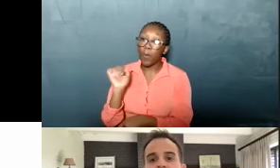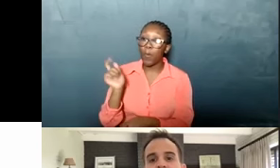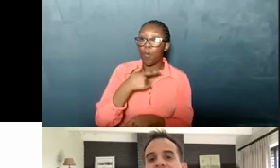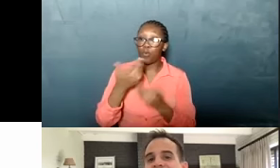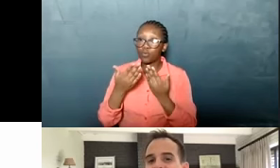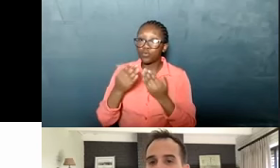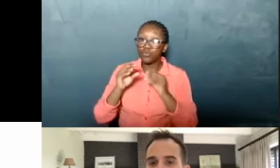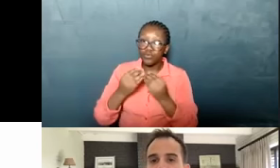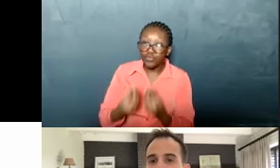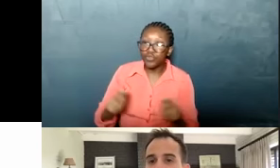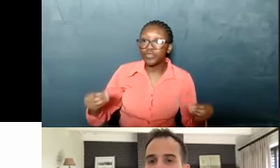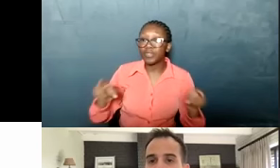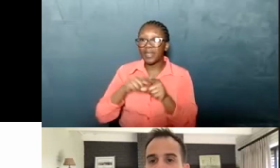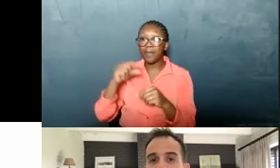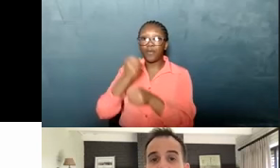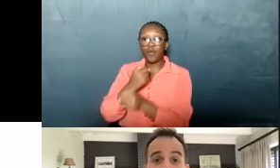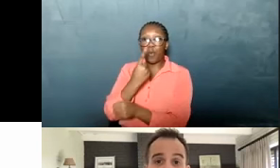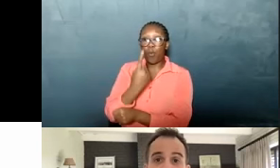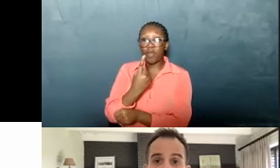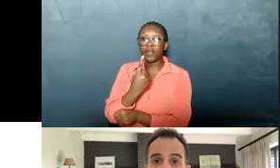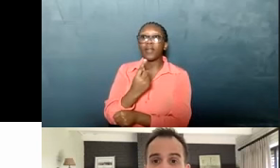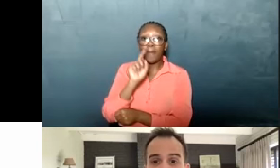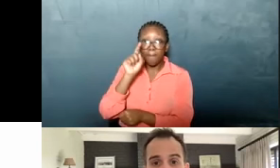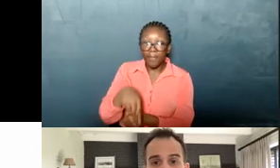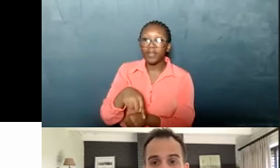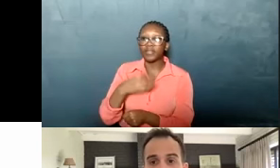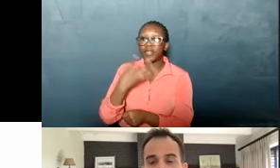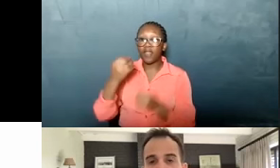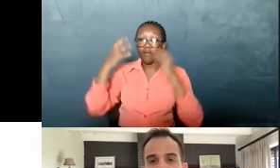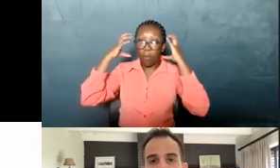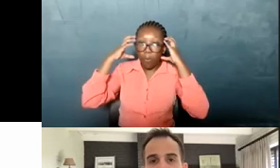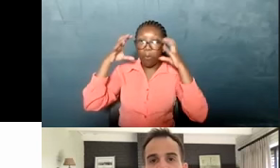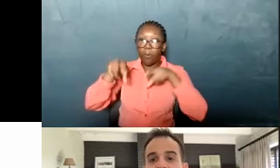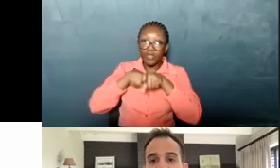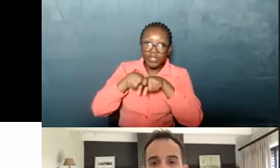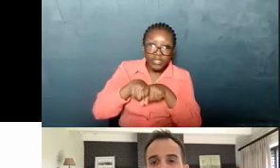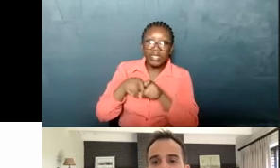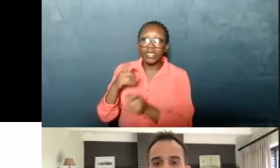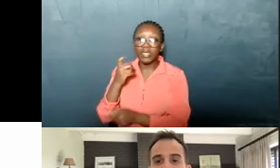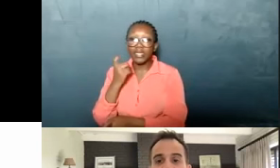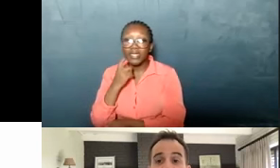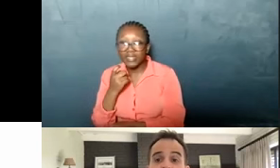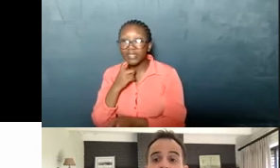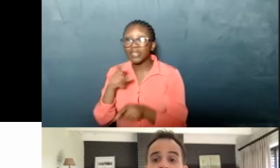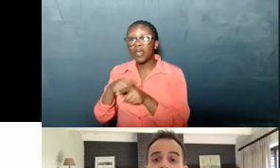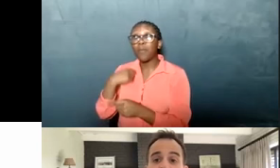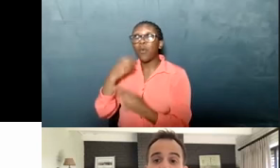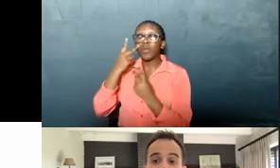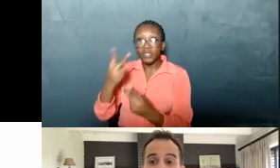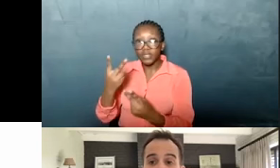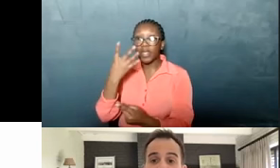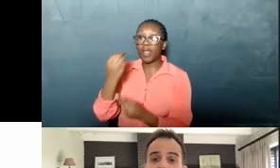1 and at subsequent intervals to have their hearing screened. So it's clear that there's a gap between